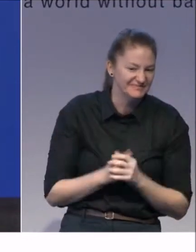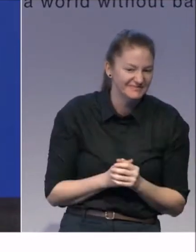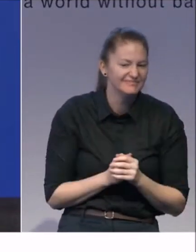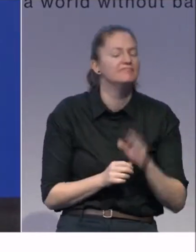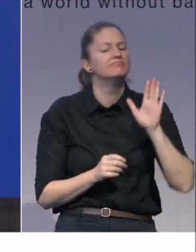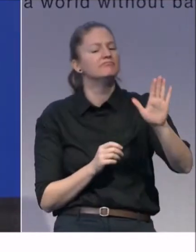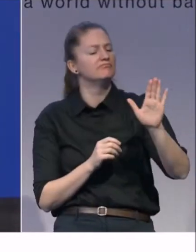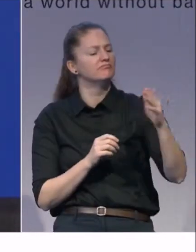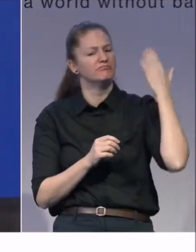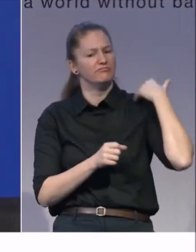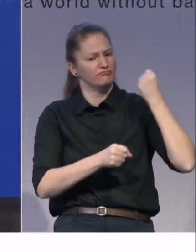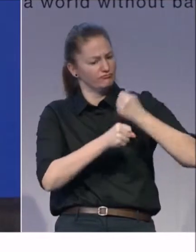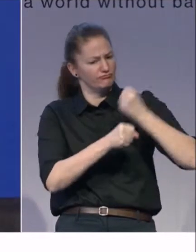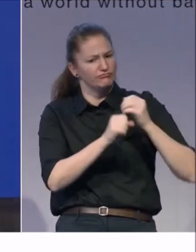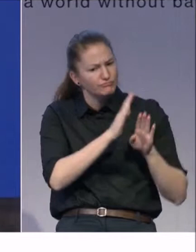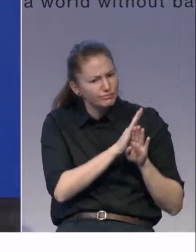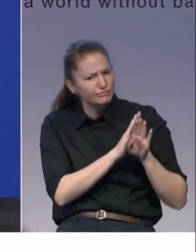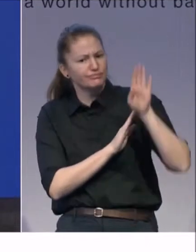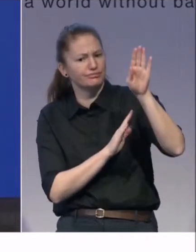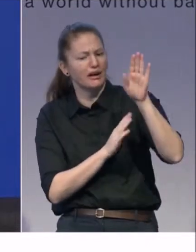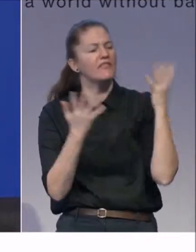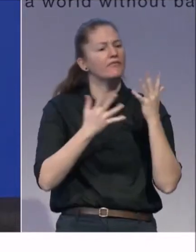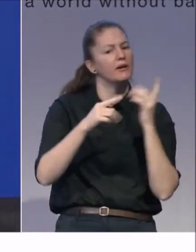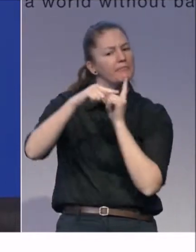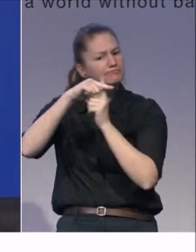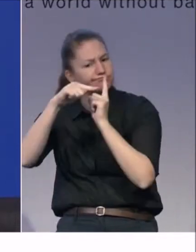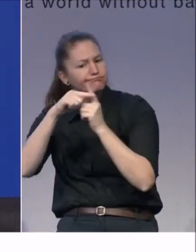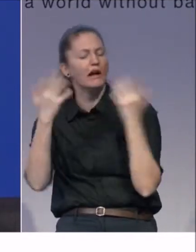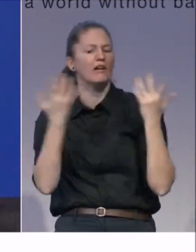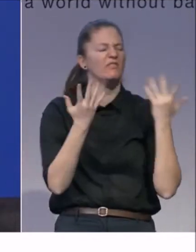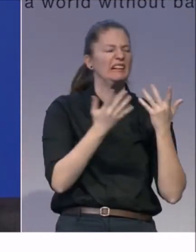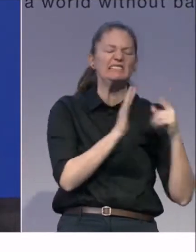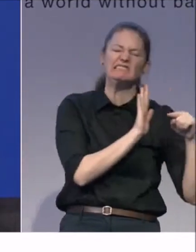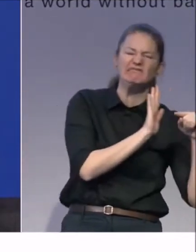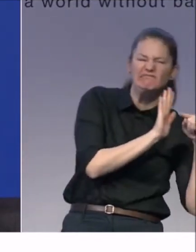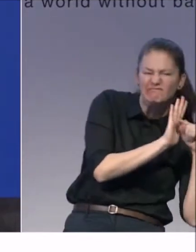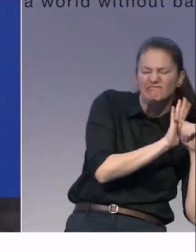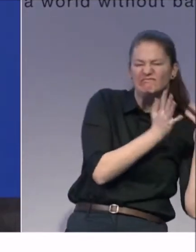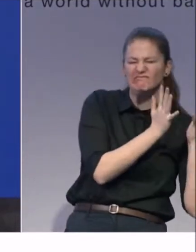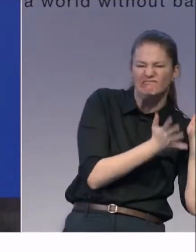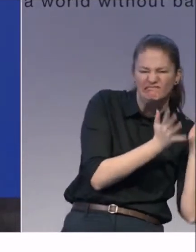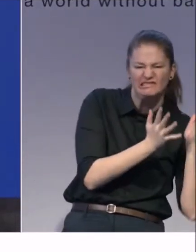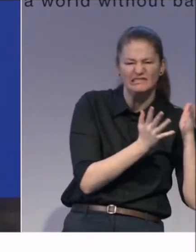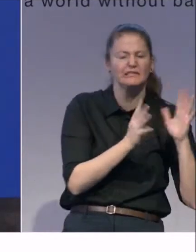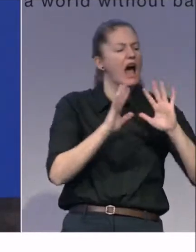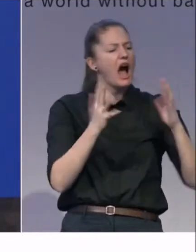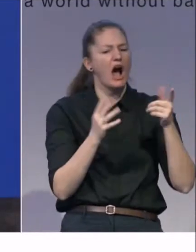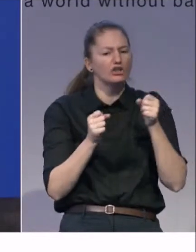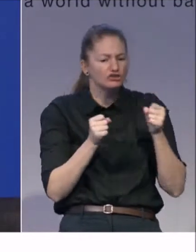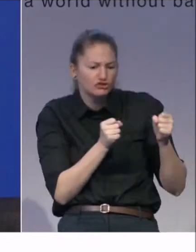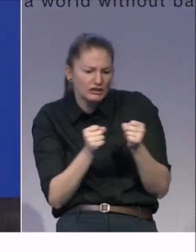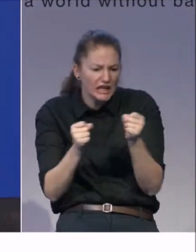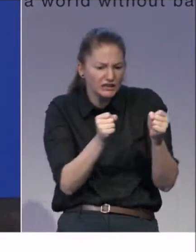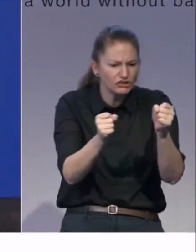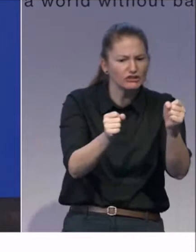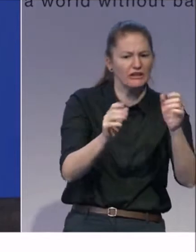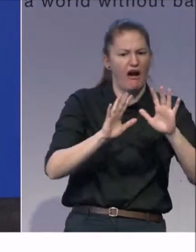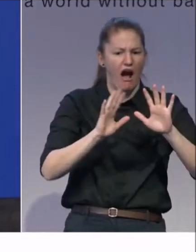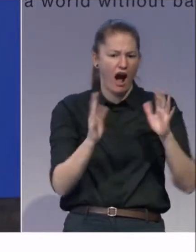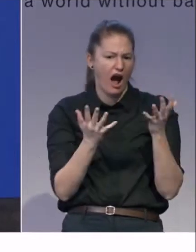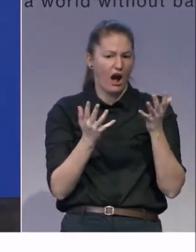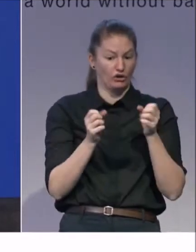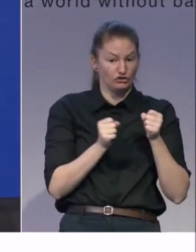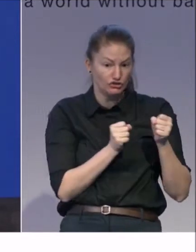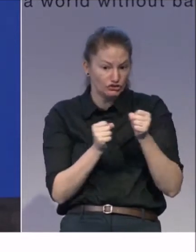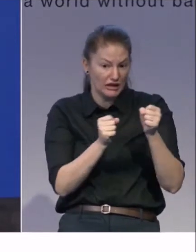and what was not, we could find two groups of strategies to make yourselves heard. One is to find peers and